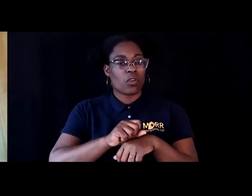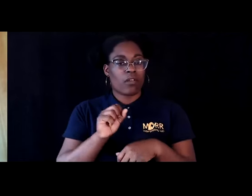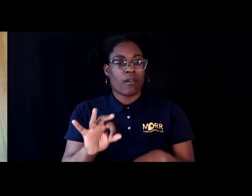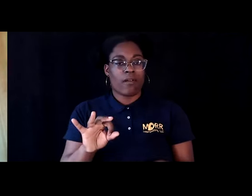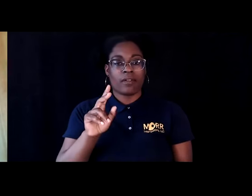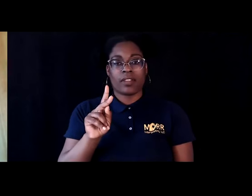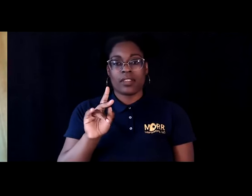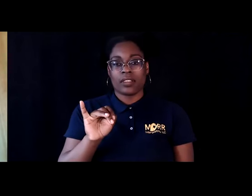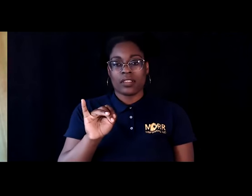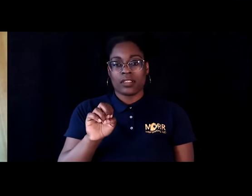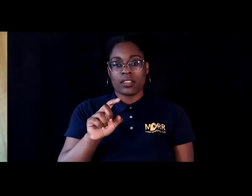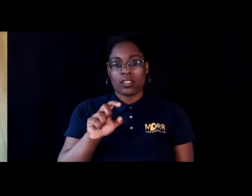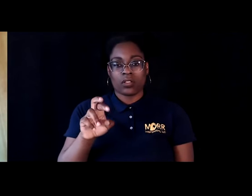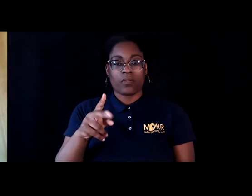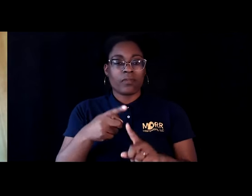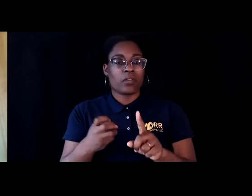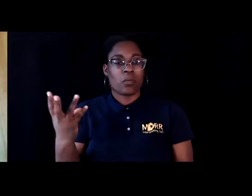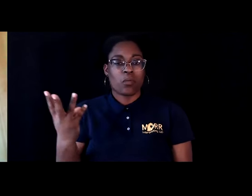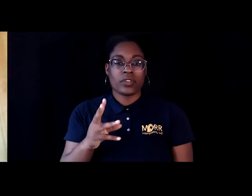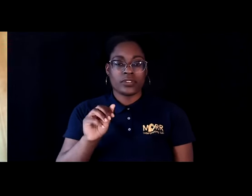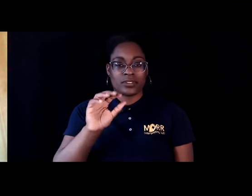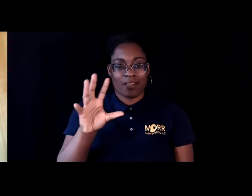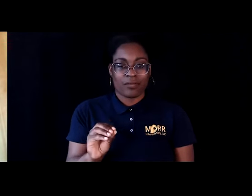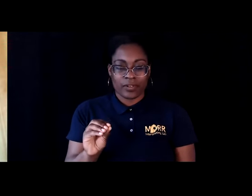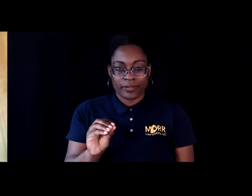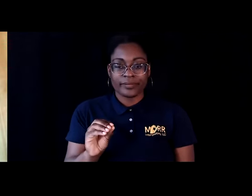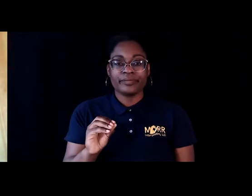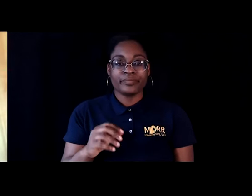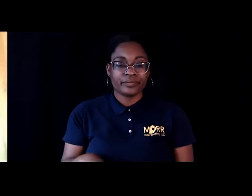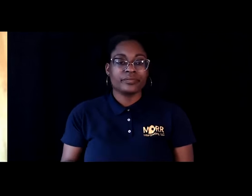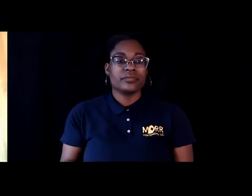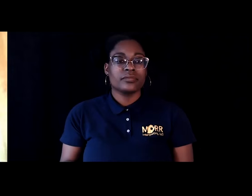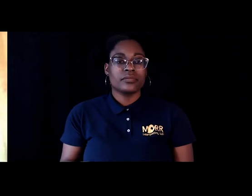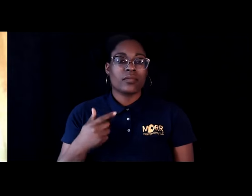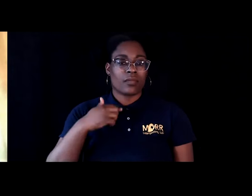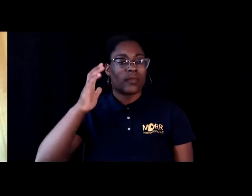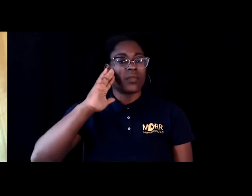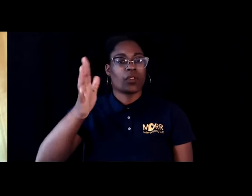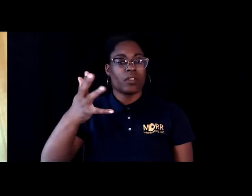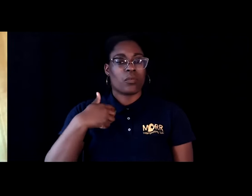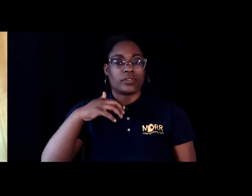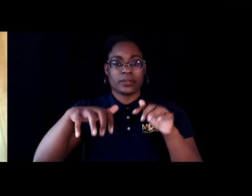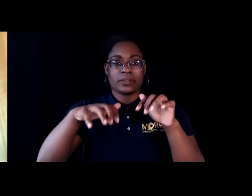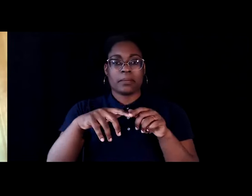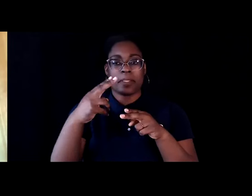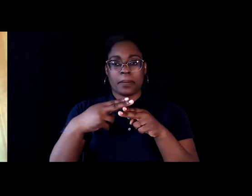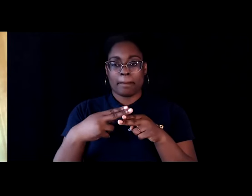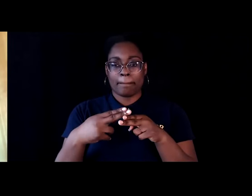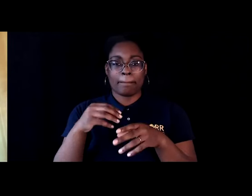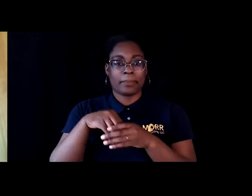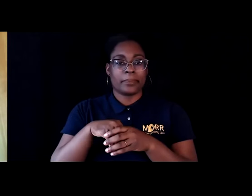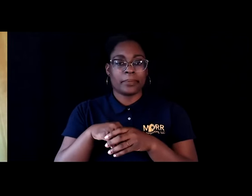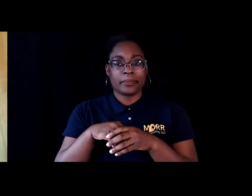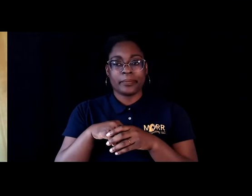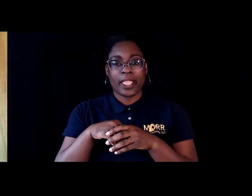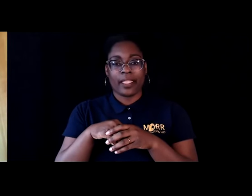healer from West Africa, from Burkina Faso. I will type his name and stuff in some